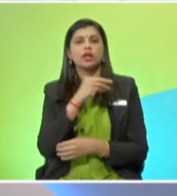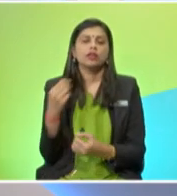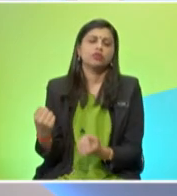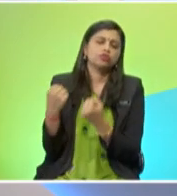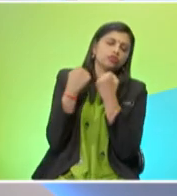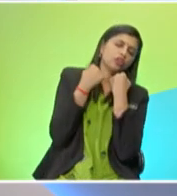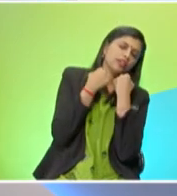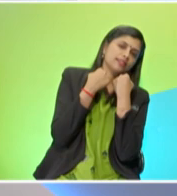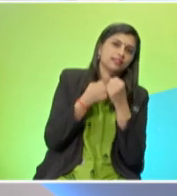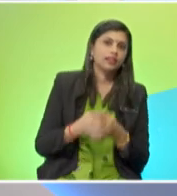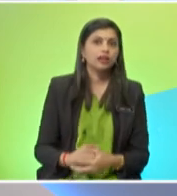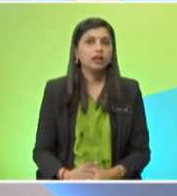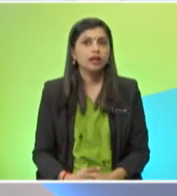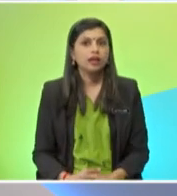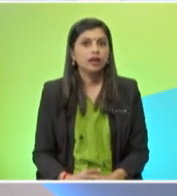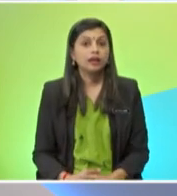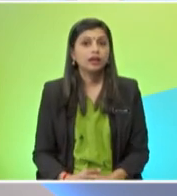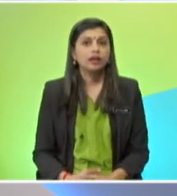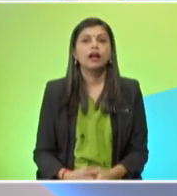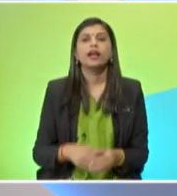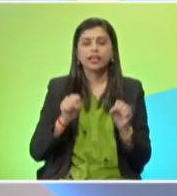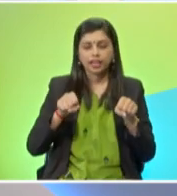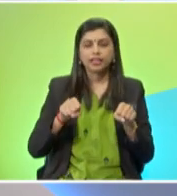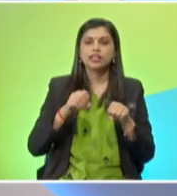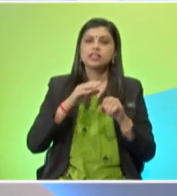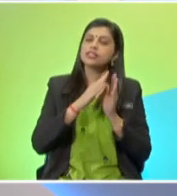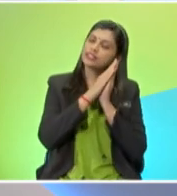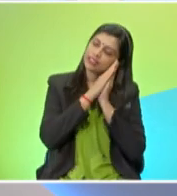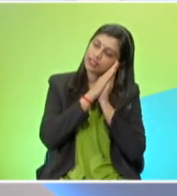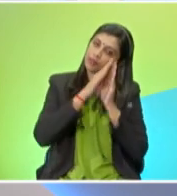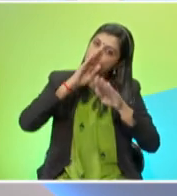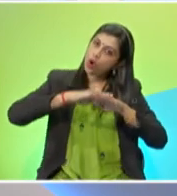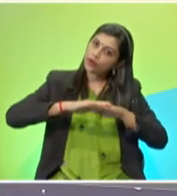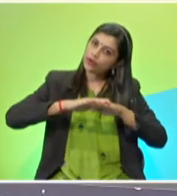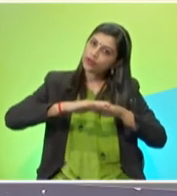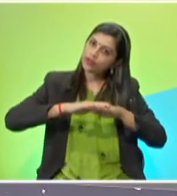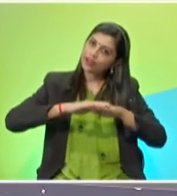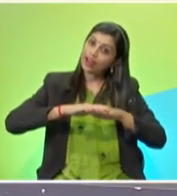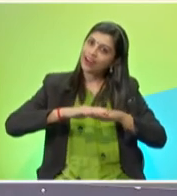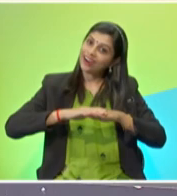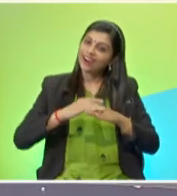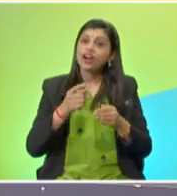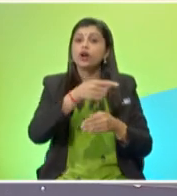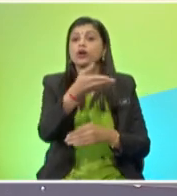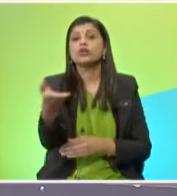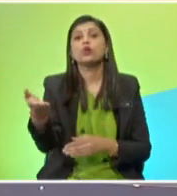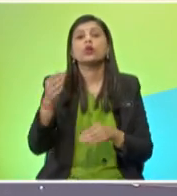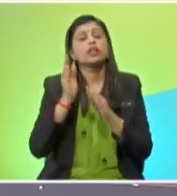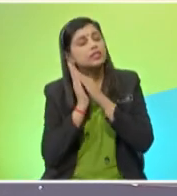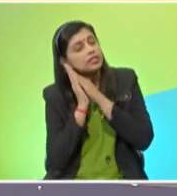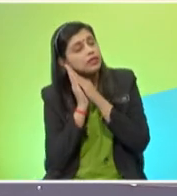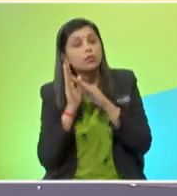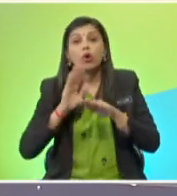mattress too. I am good to sleep in. What am I? Oh, I feel so comfortable. I think I